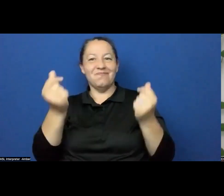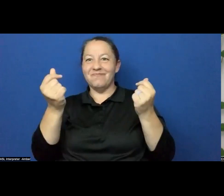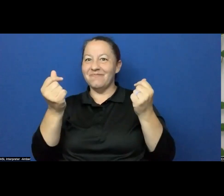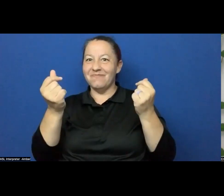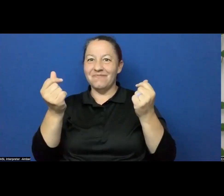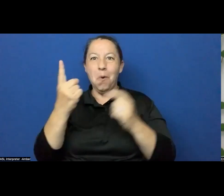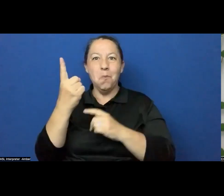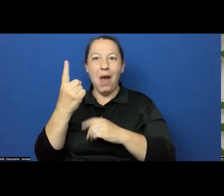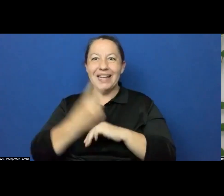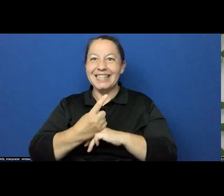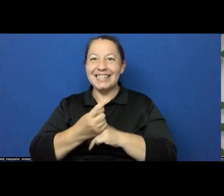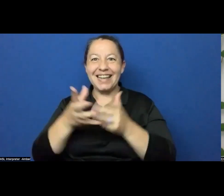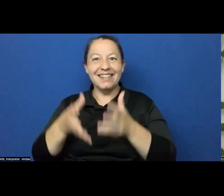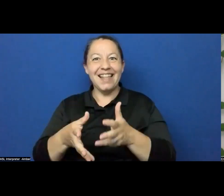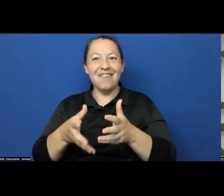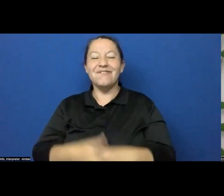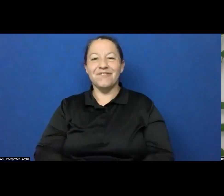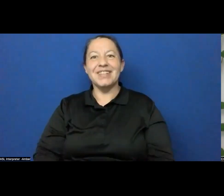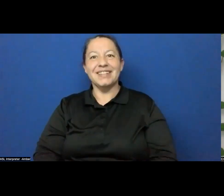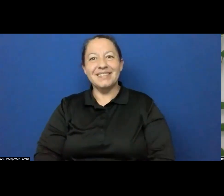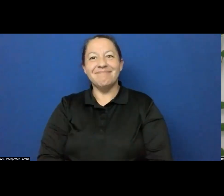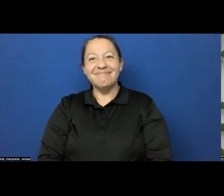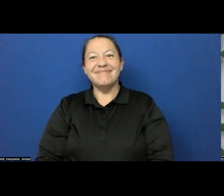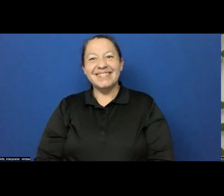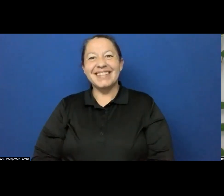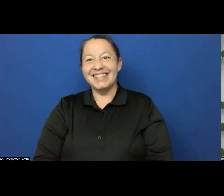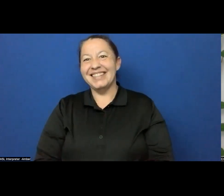one day left, one session left, right?